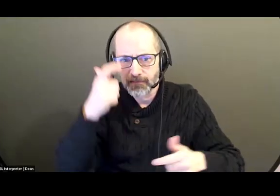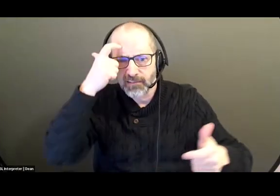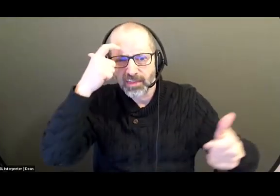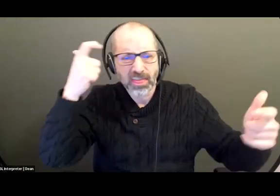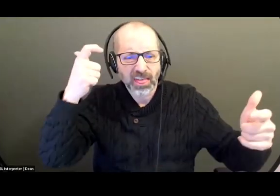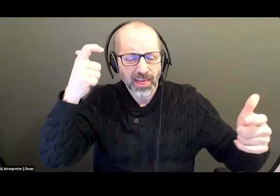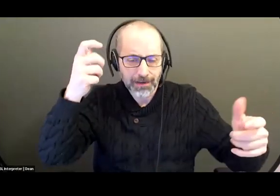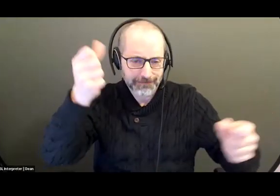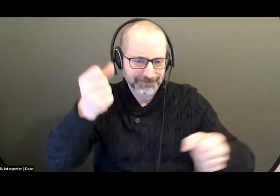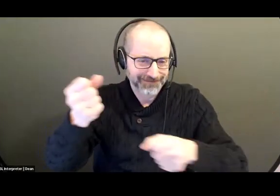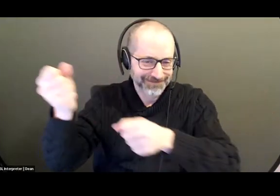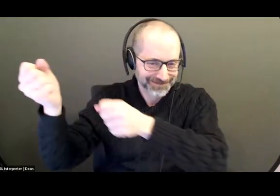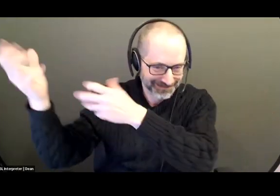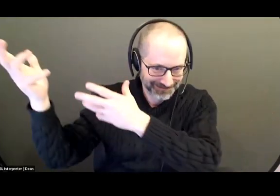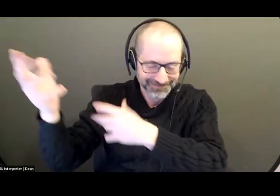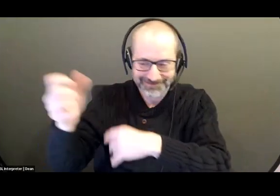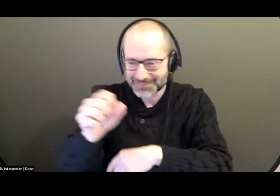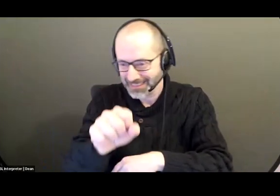Spirituality, yeah.